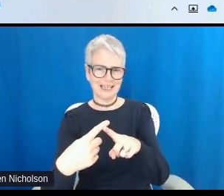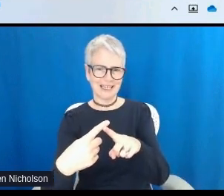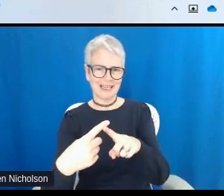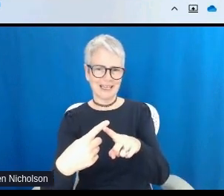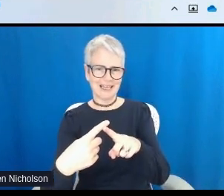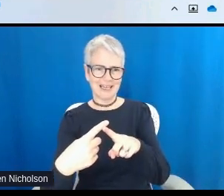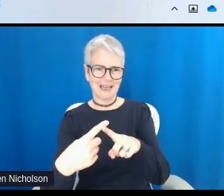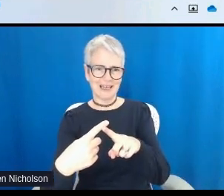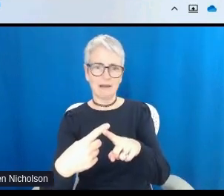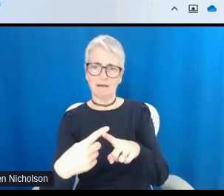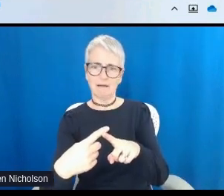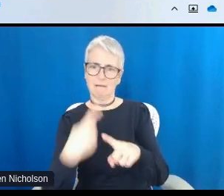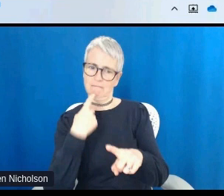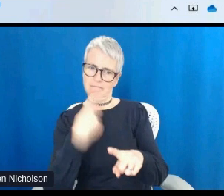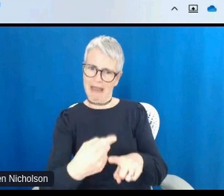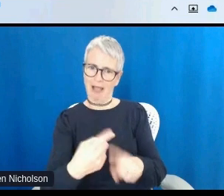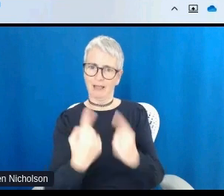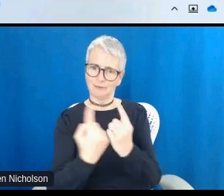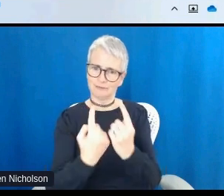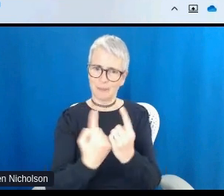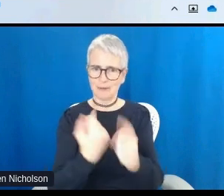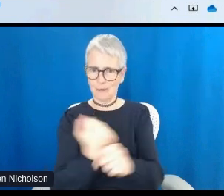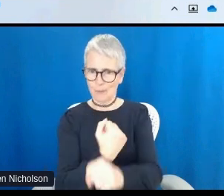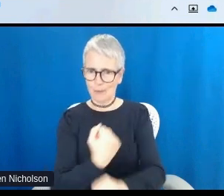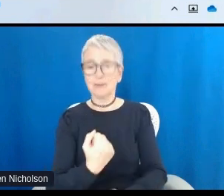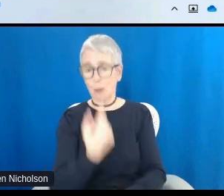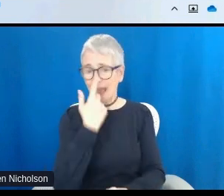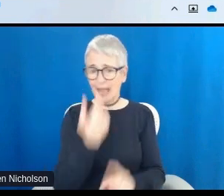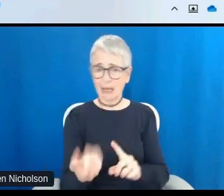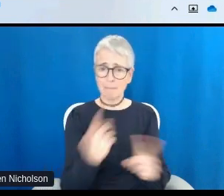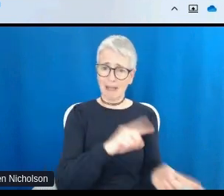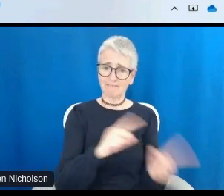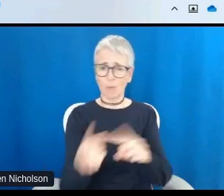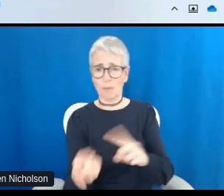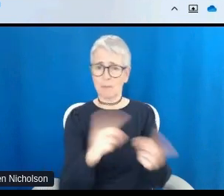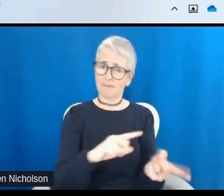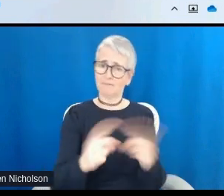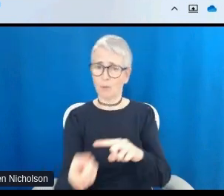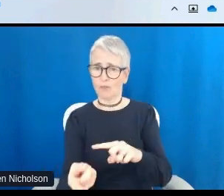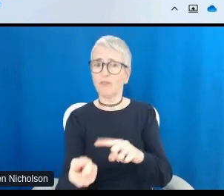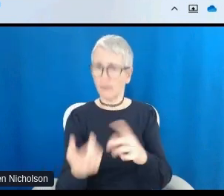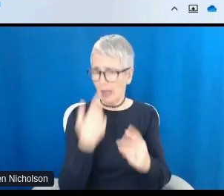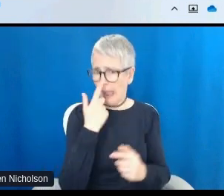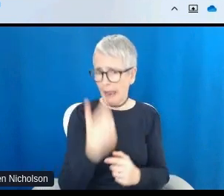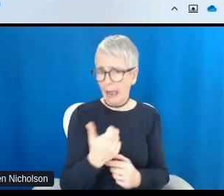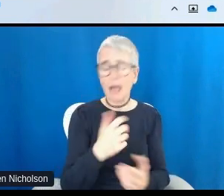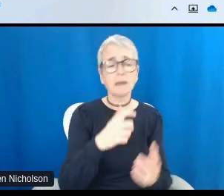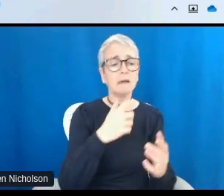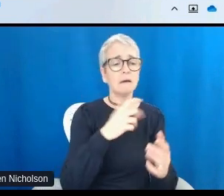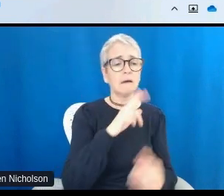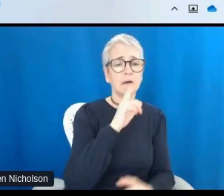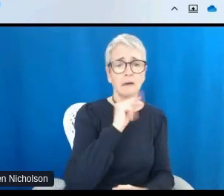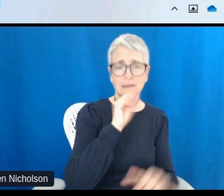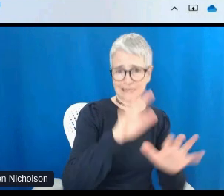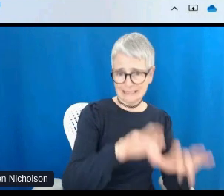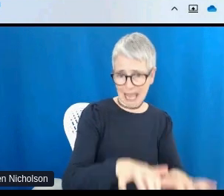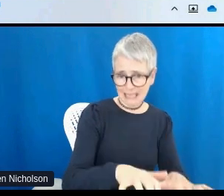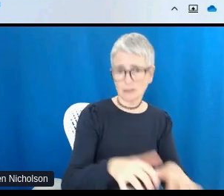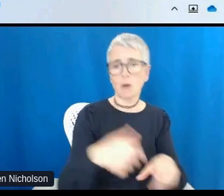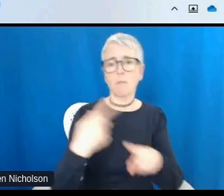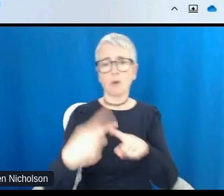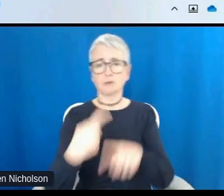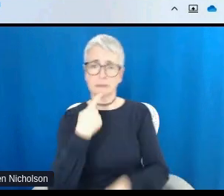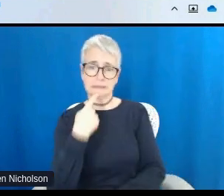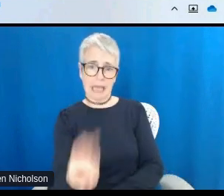let me take commands? Well, we can do that as well. We can jump back and forth between commanding our device and dictating with it. So let's have that one last look at